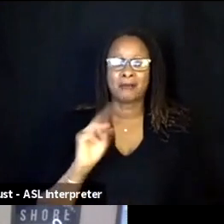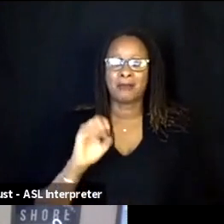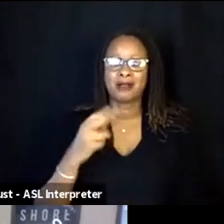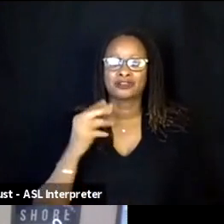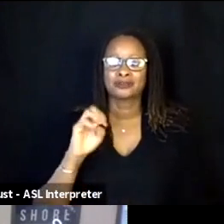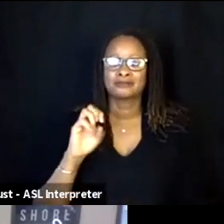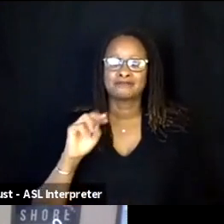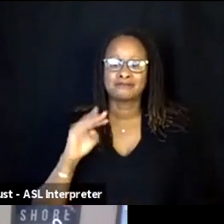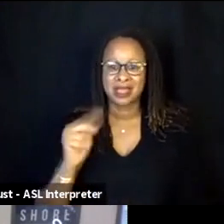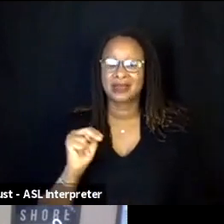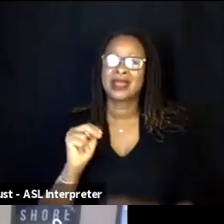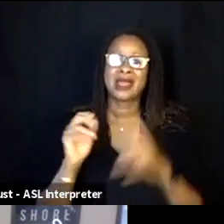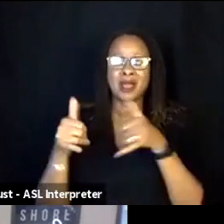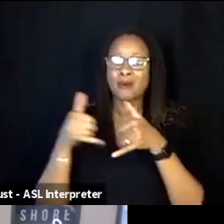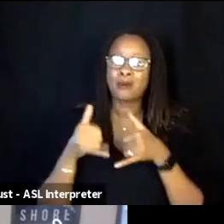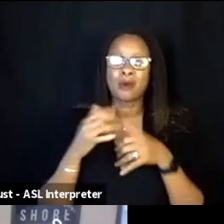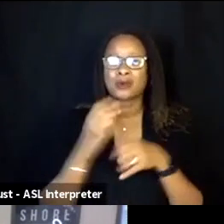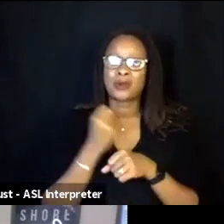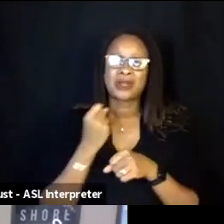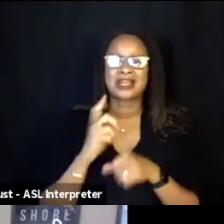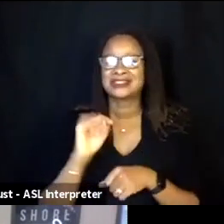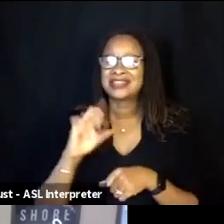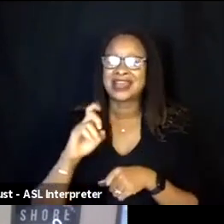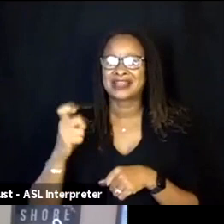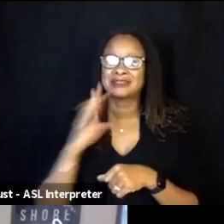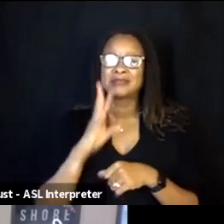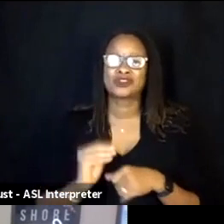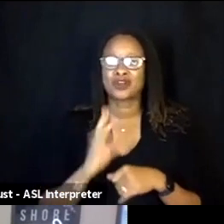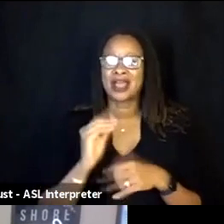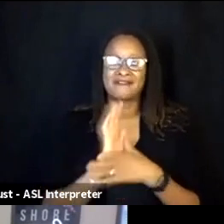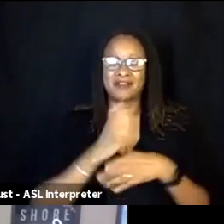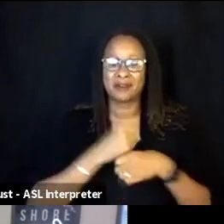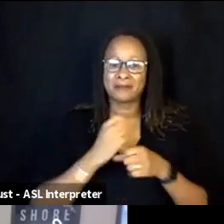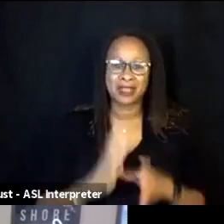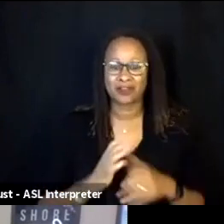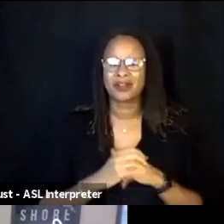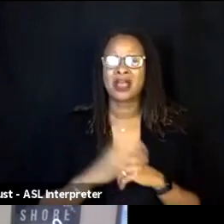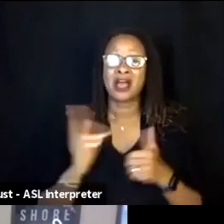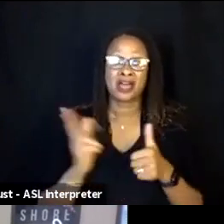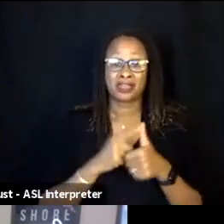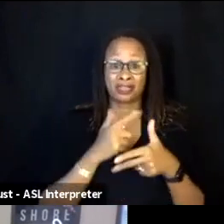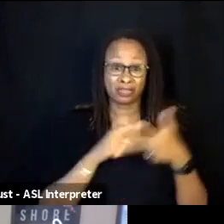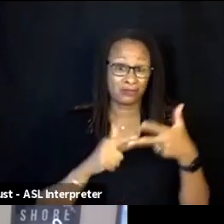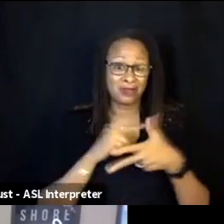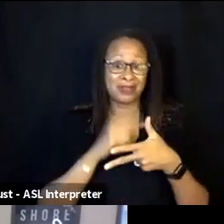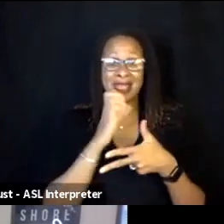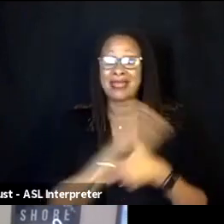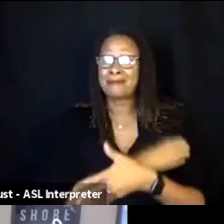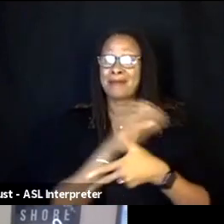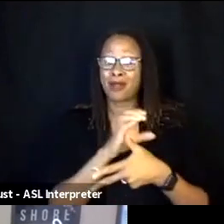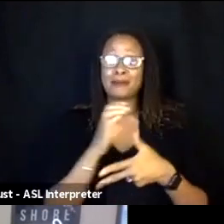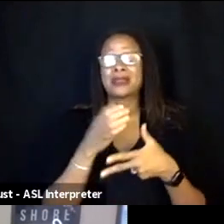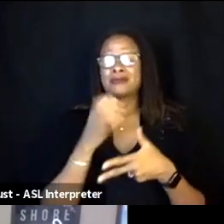Award-winning documentary filmmaker and TEDx speaker. She has made 3 films. Her first film, The Empowerment Project, Ordinary Women